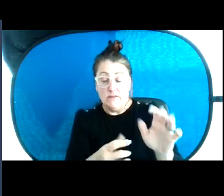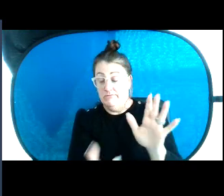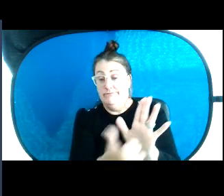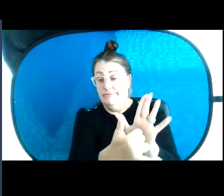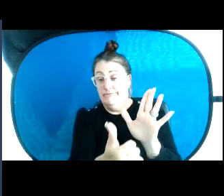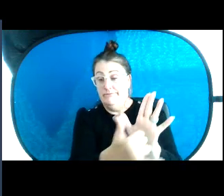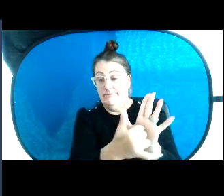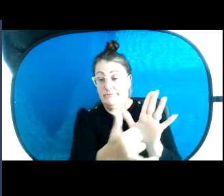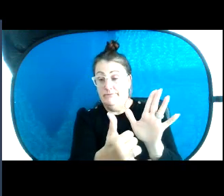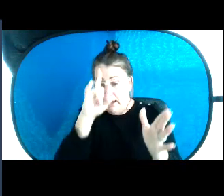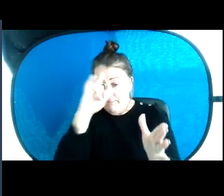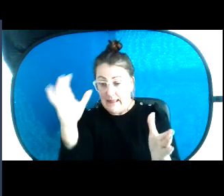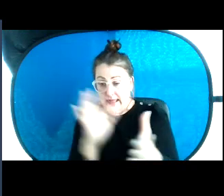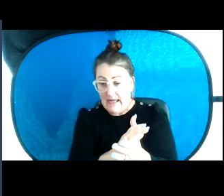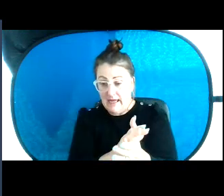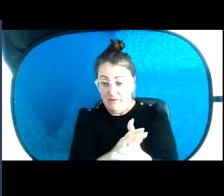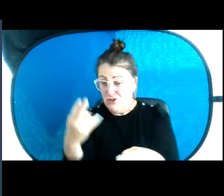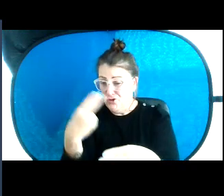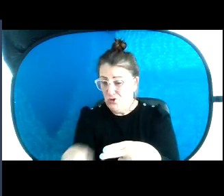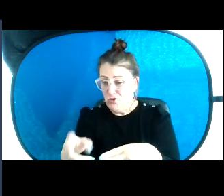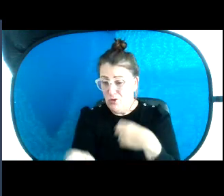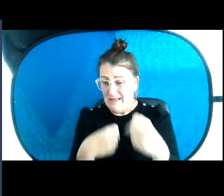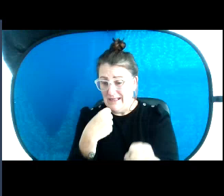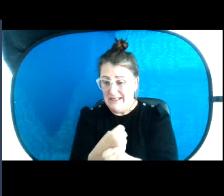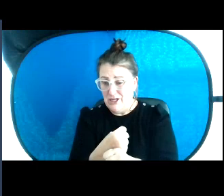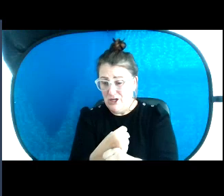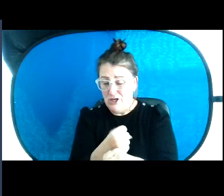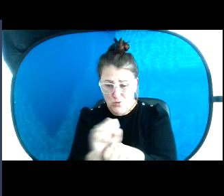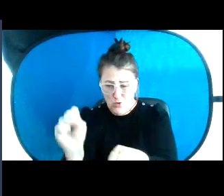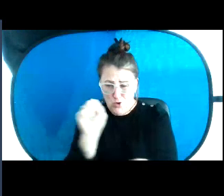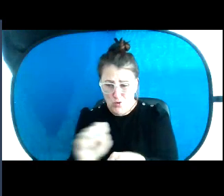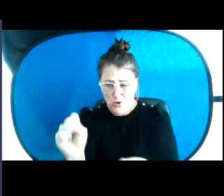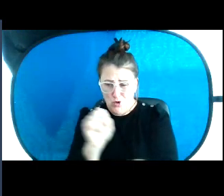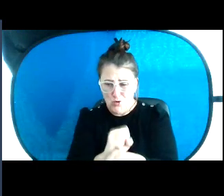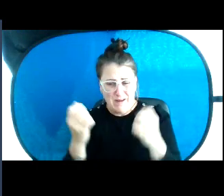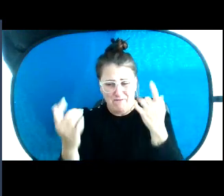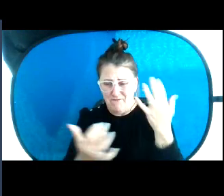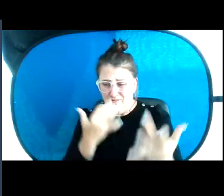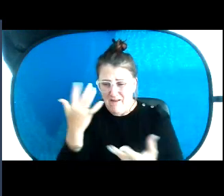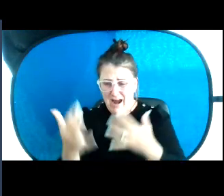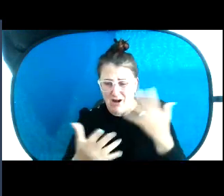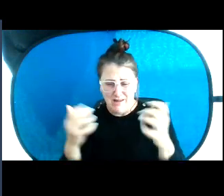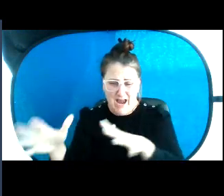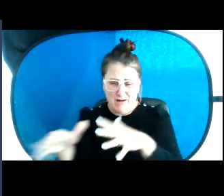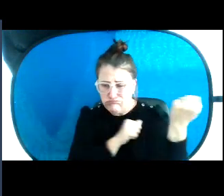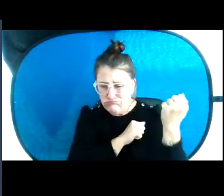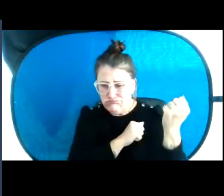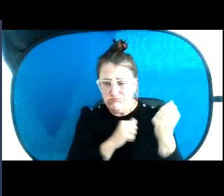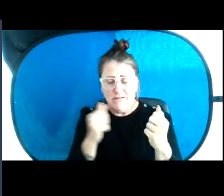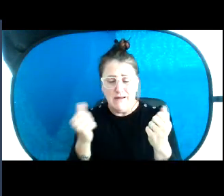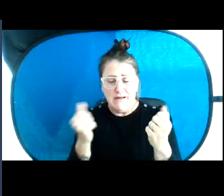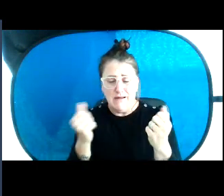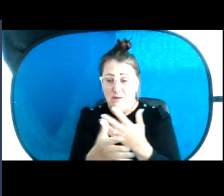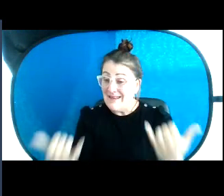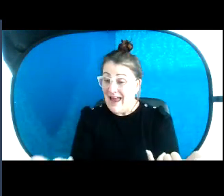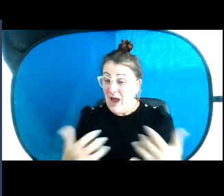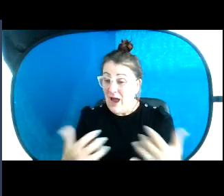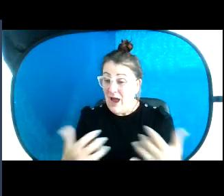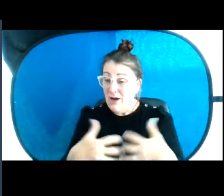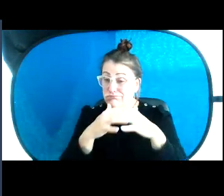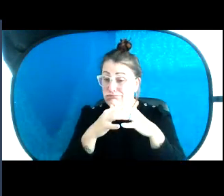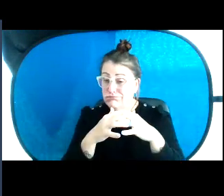they've done in a few short years to recover from that devastating fire. And then also I just want to comment